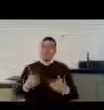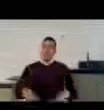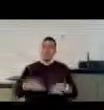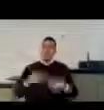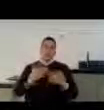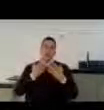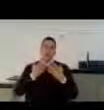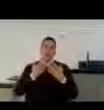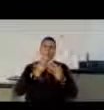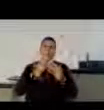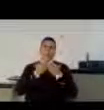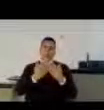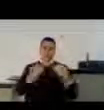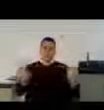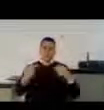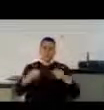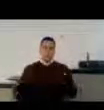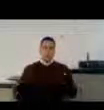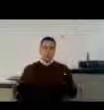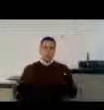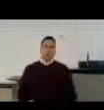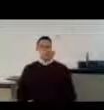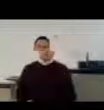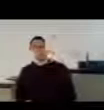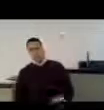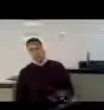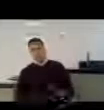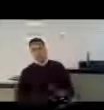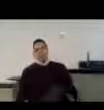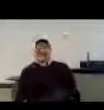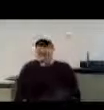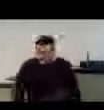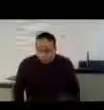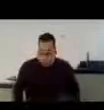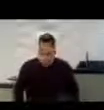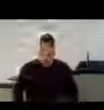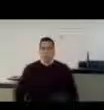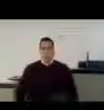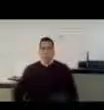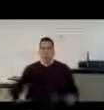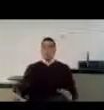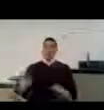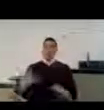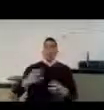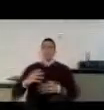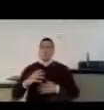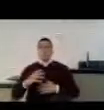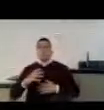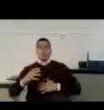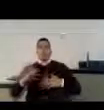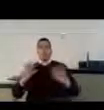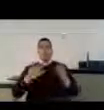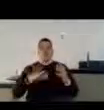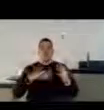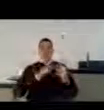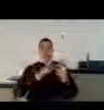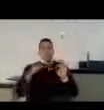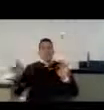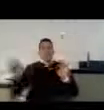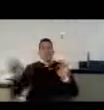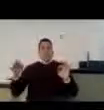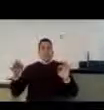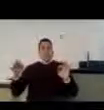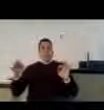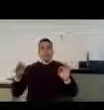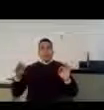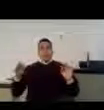that you're here for this. So I want to get started with saying it takes a village to